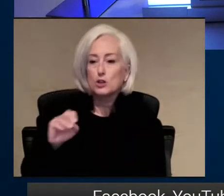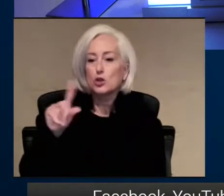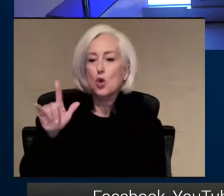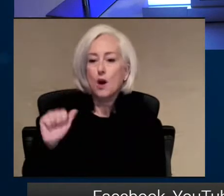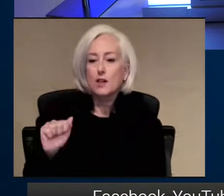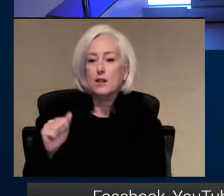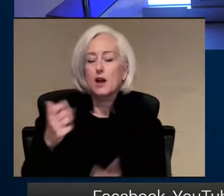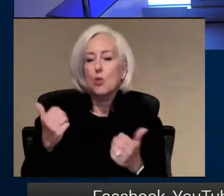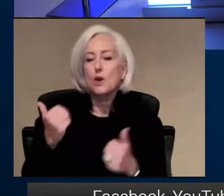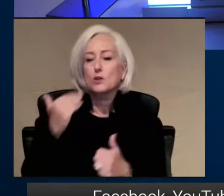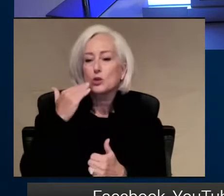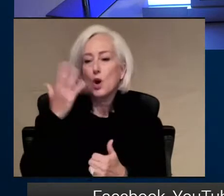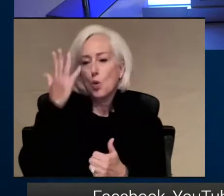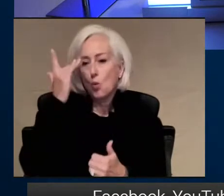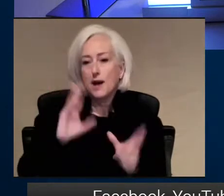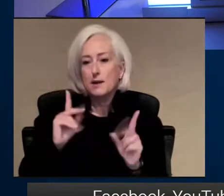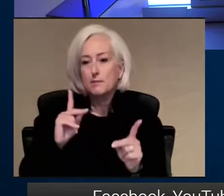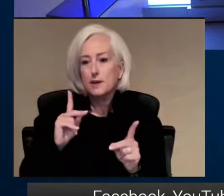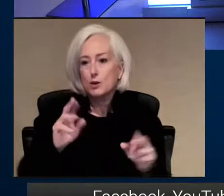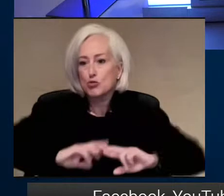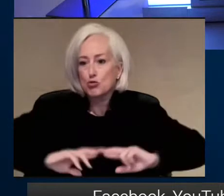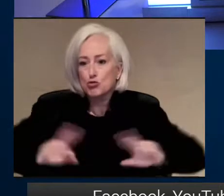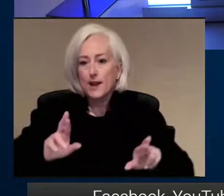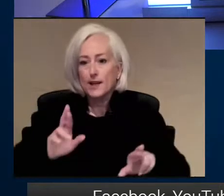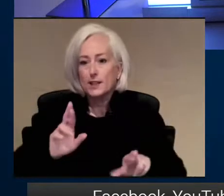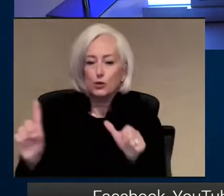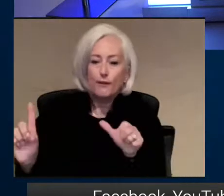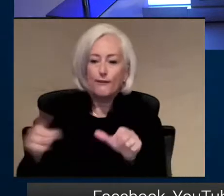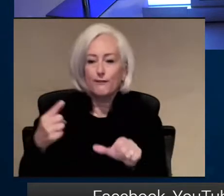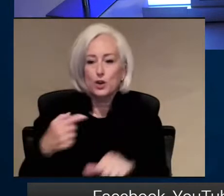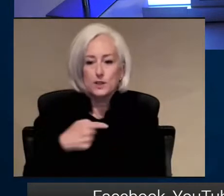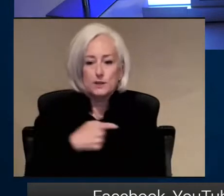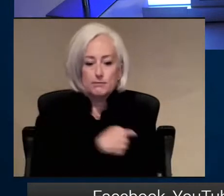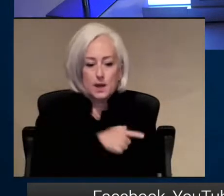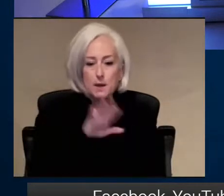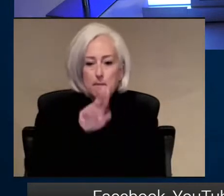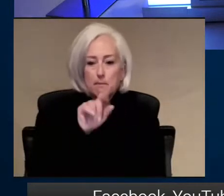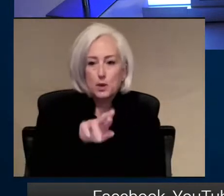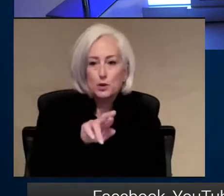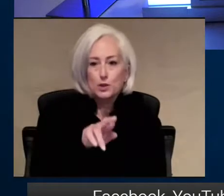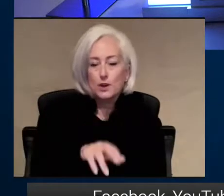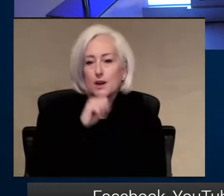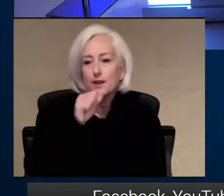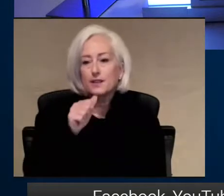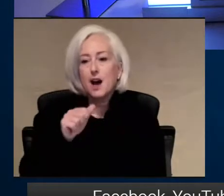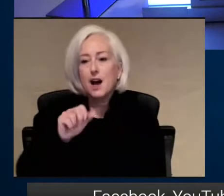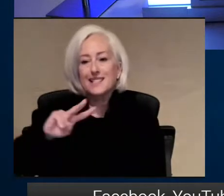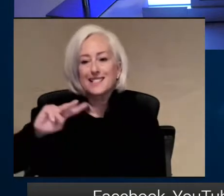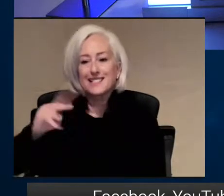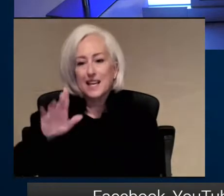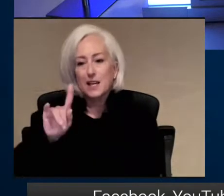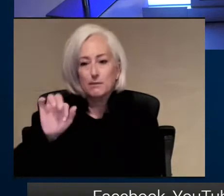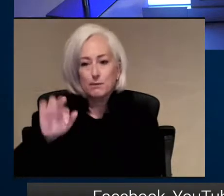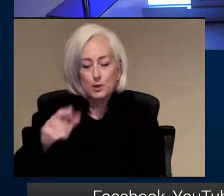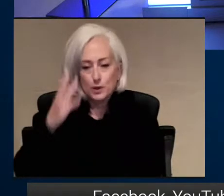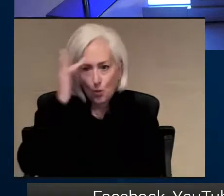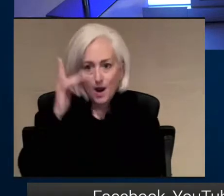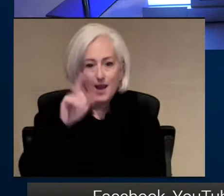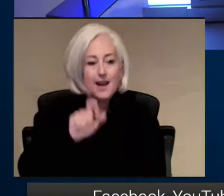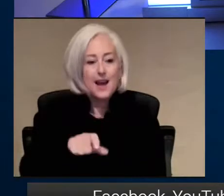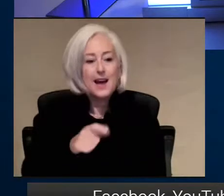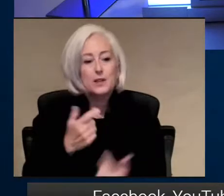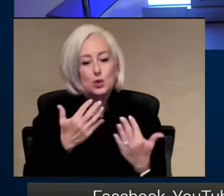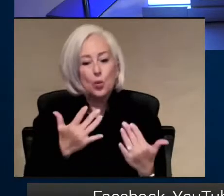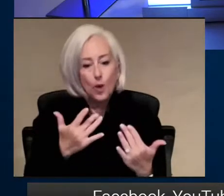with getting the first booster last fall, but not so much for the second? I asked because I had to wait weeks for the first, but only a day for the